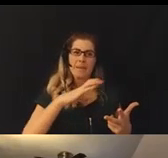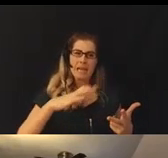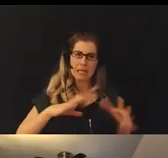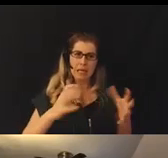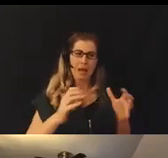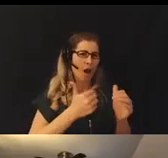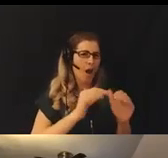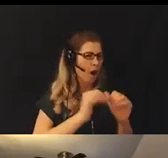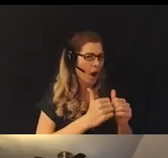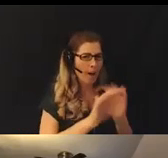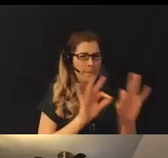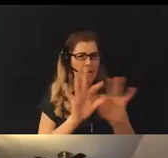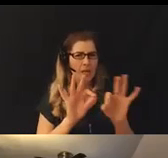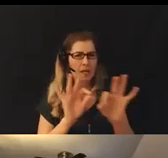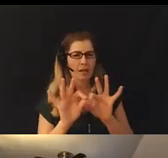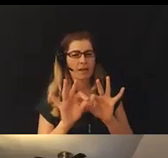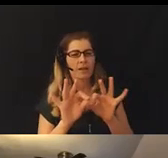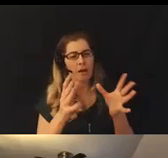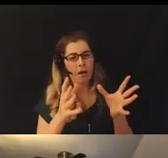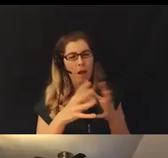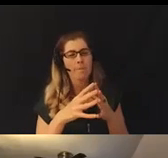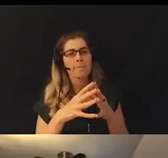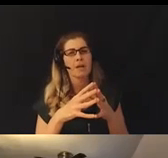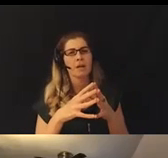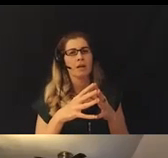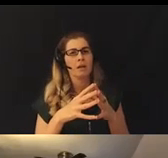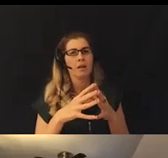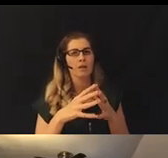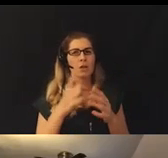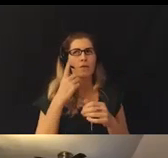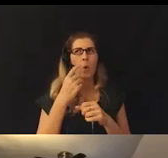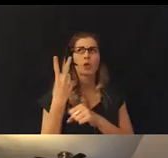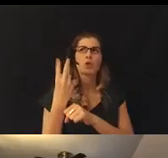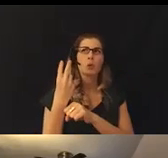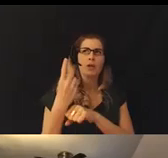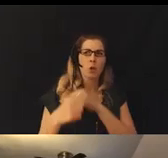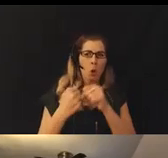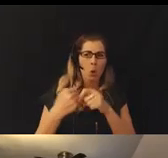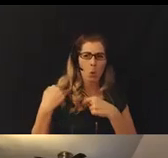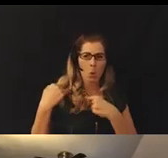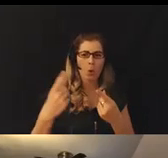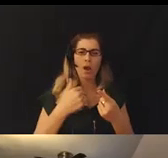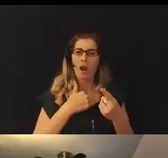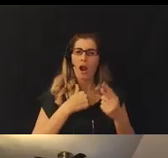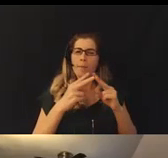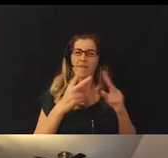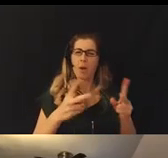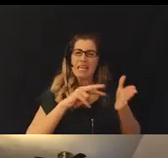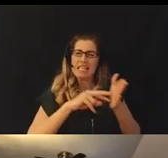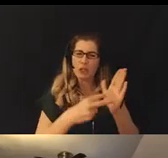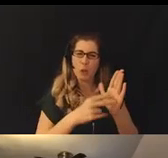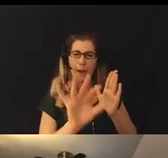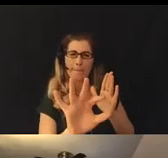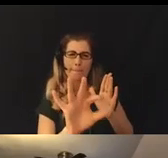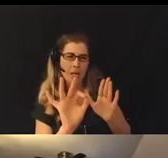picked, right? For lack of a better word, assembled. For the past 2 years, I've been very, very intentional about it in terms of trying